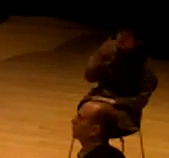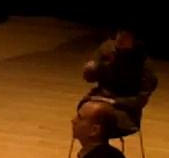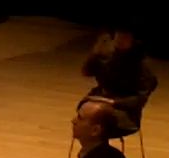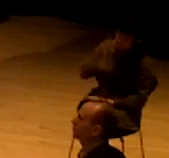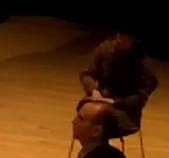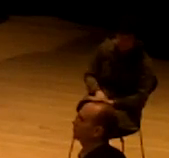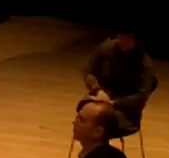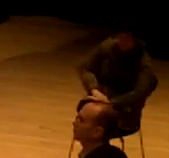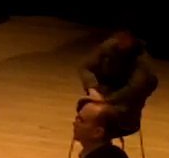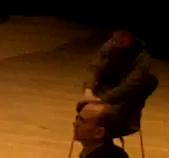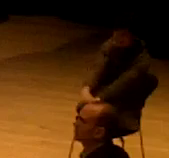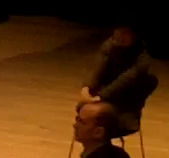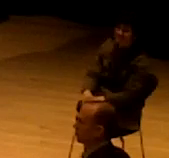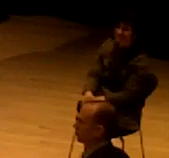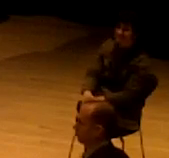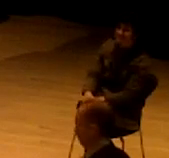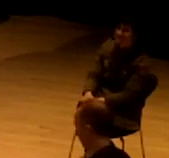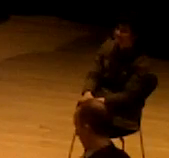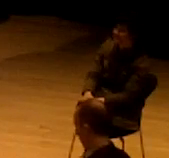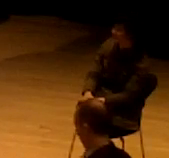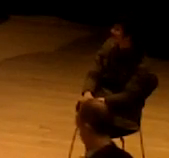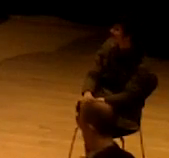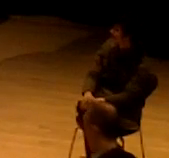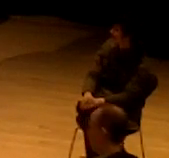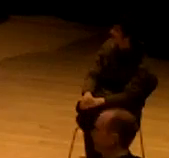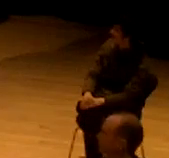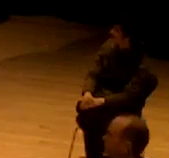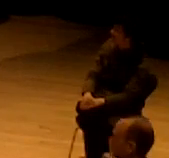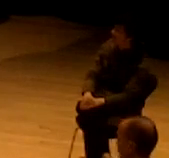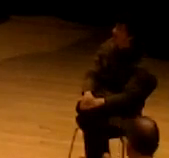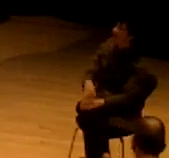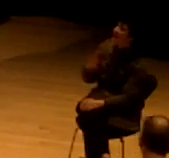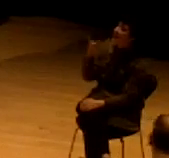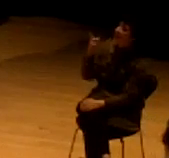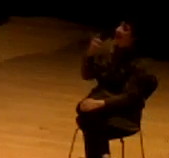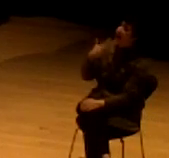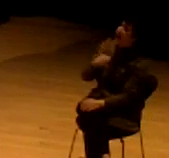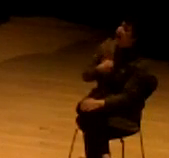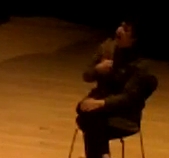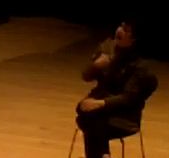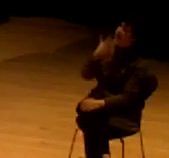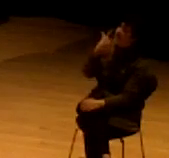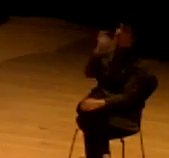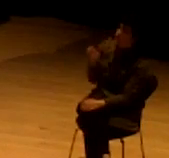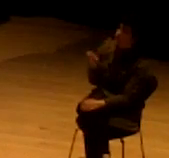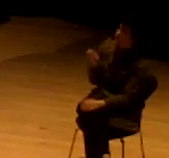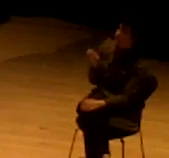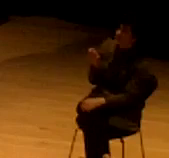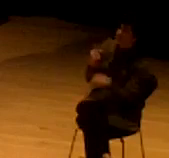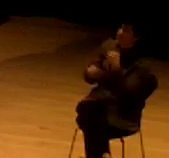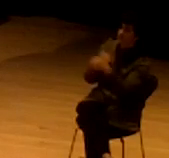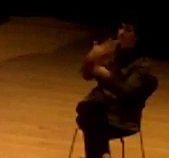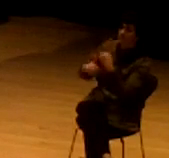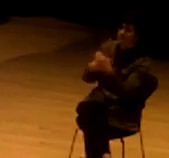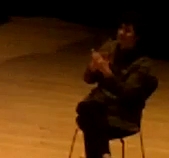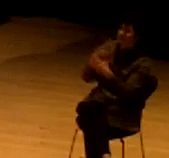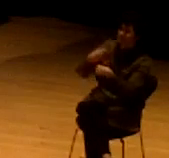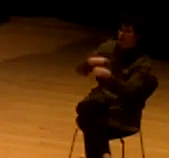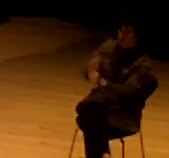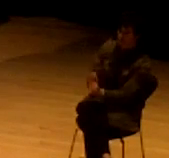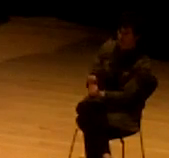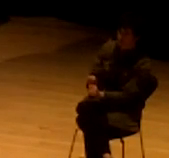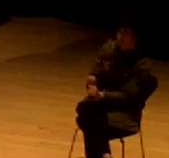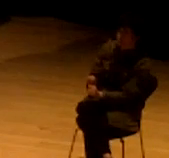I'm really interested in the distinct mindsets of process and production, and in terms